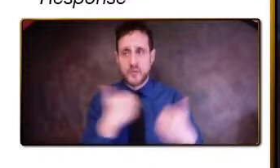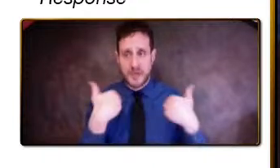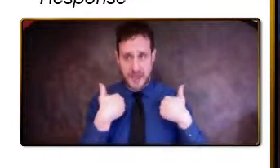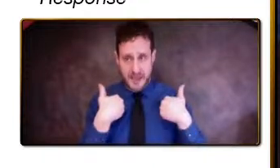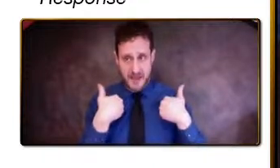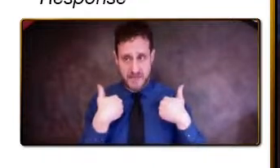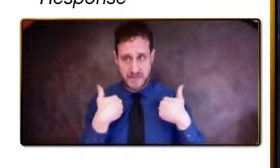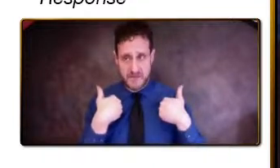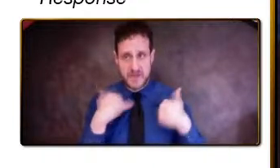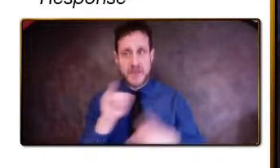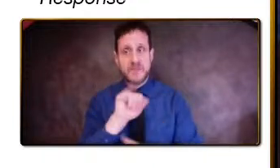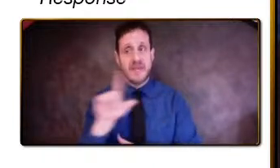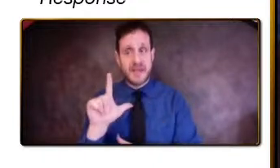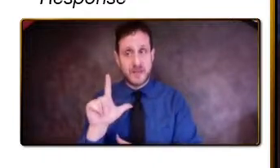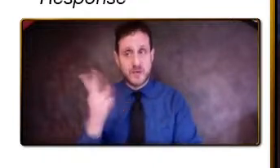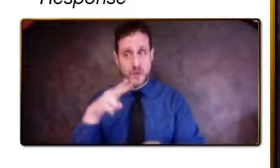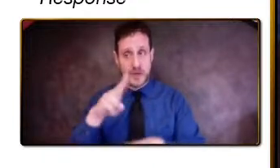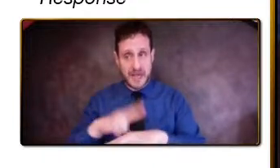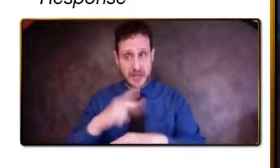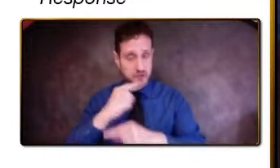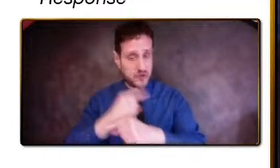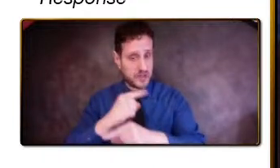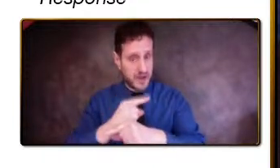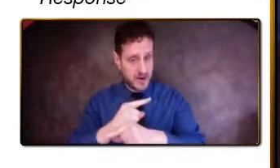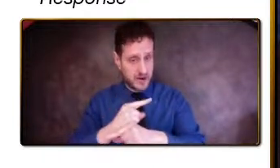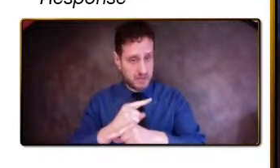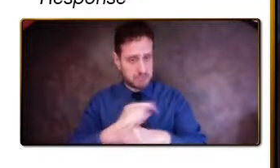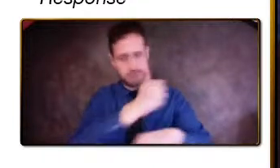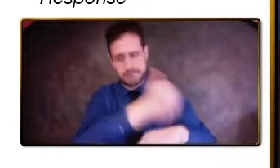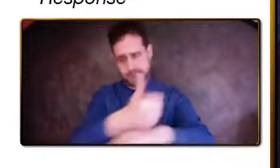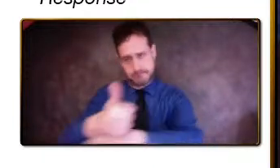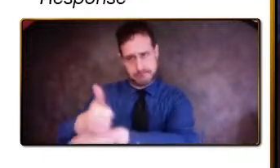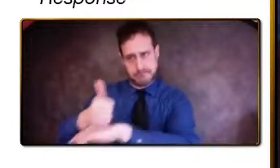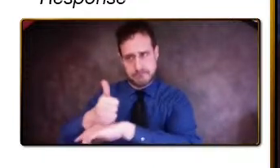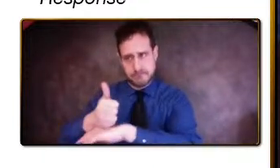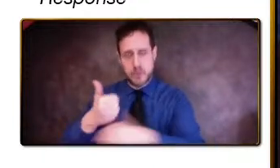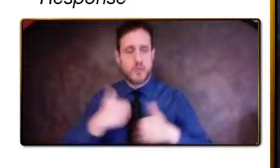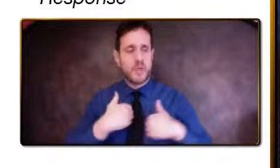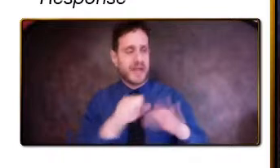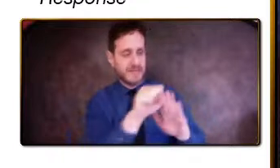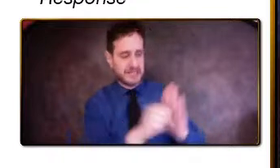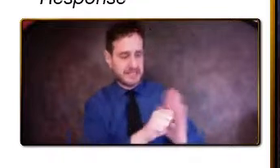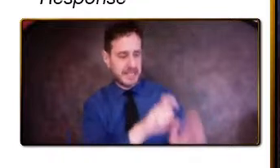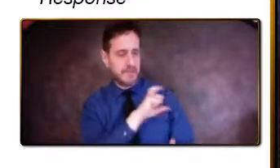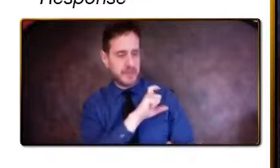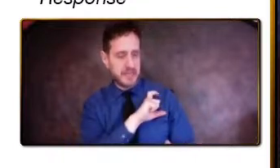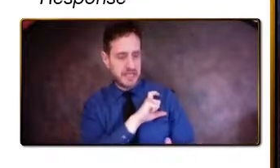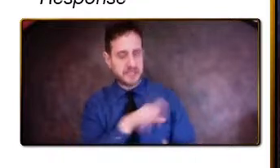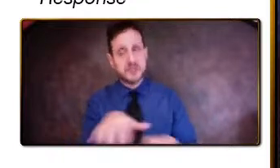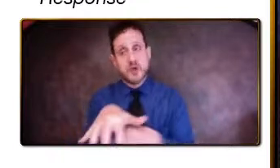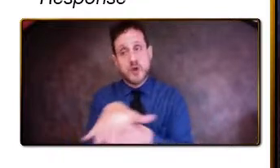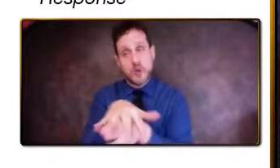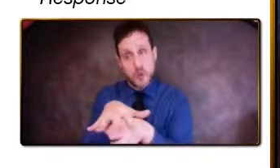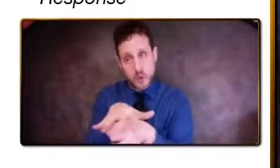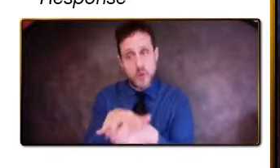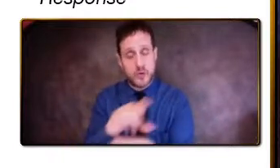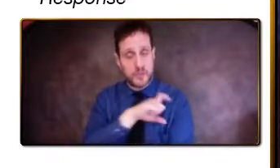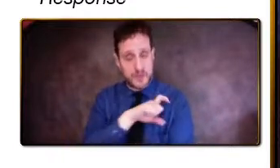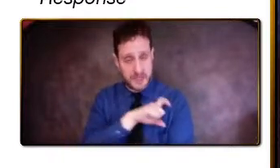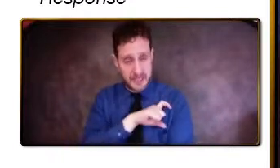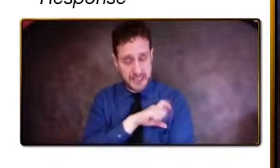the National Guard out there. We've got state police, local police, as well as